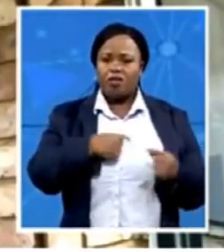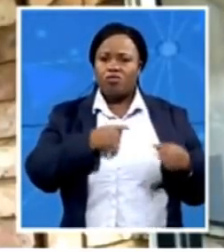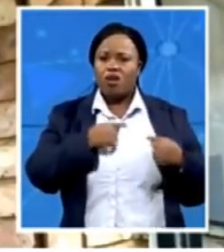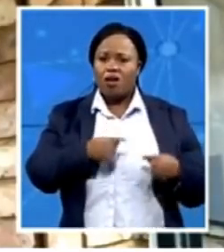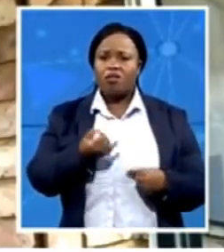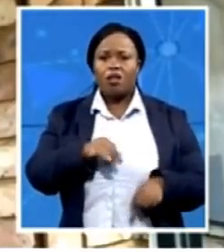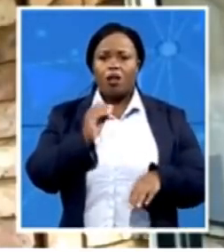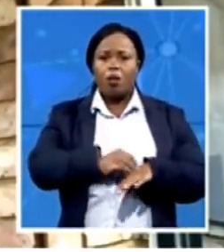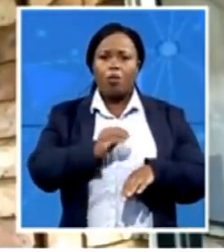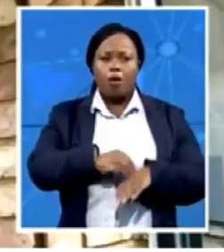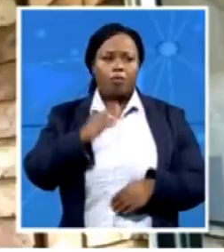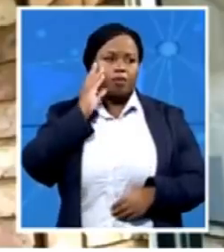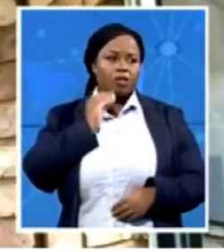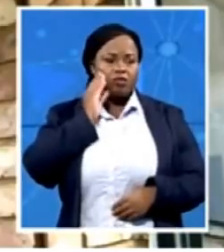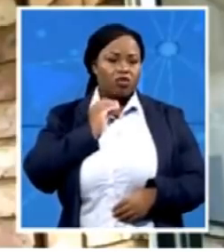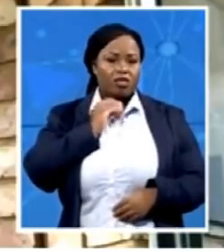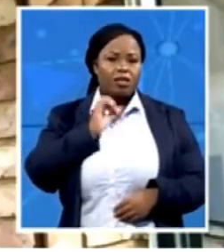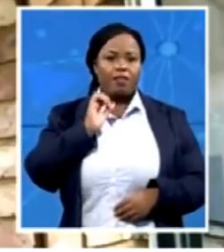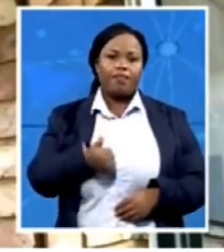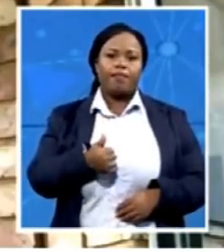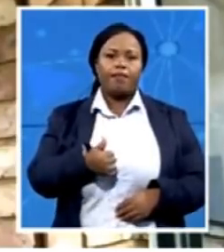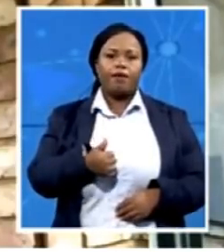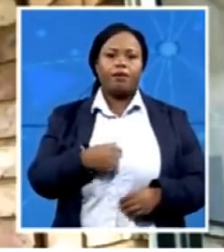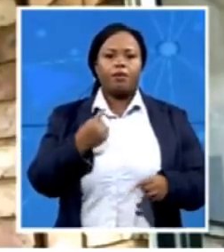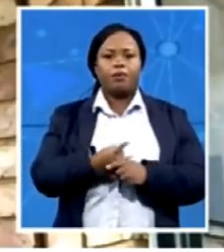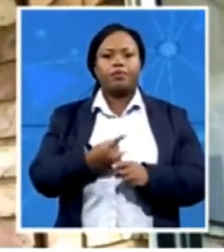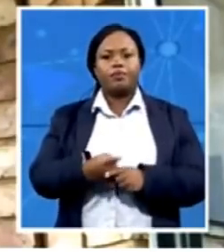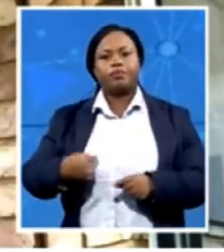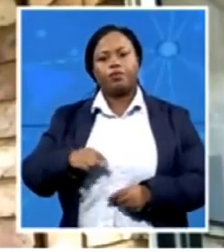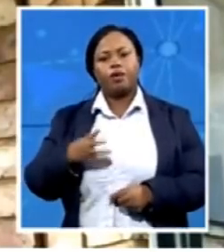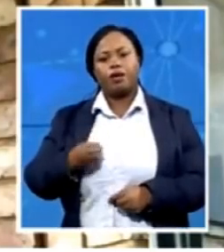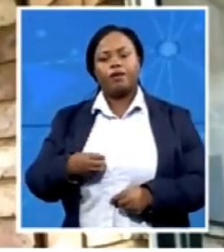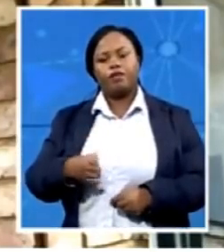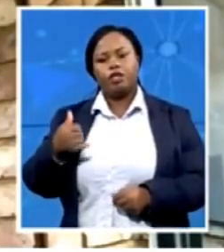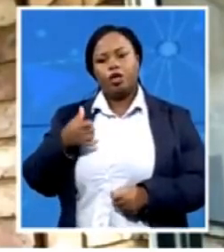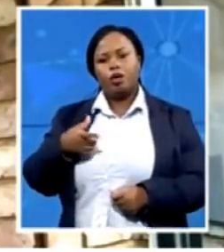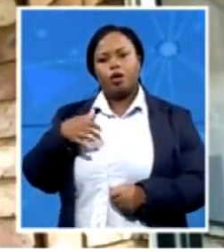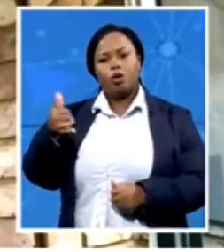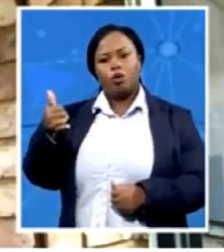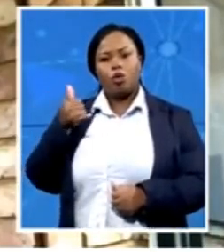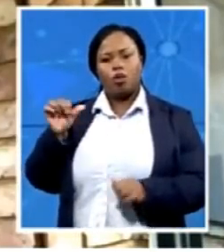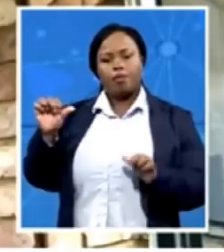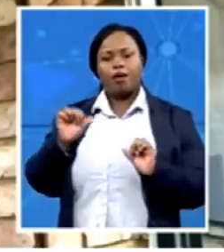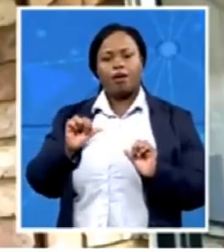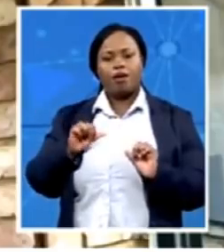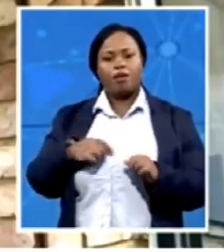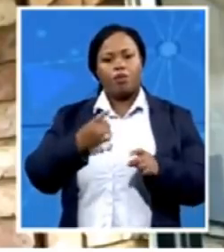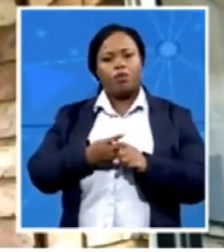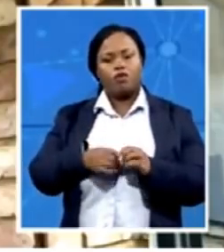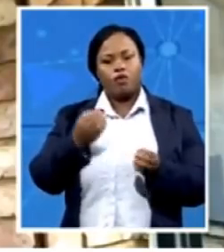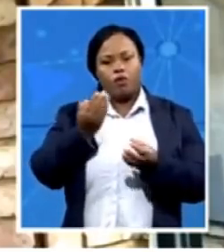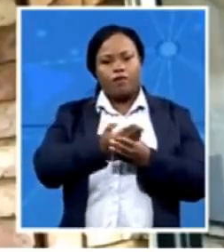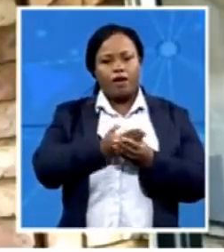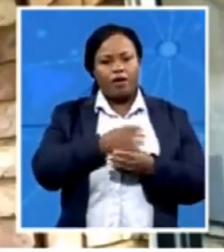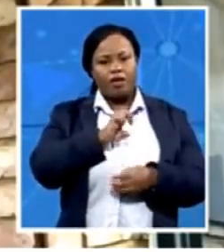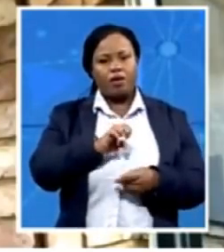complete the process, we do have a callback feature on both our e-filing channel and on the Mobi app, where taxpayer can request